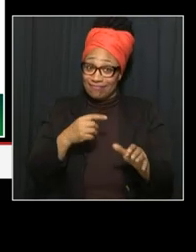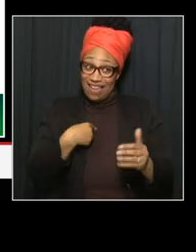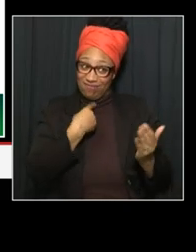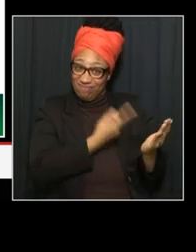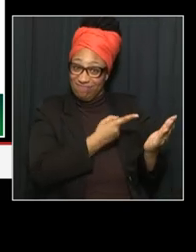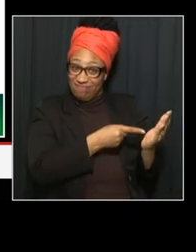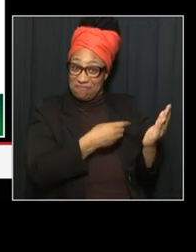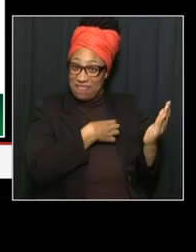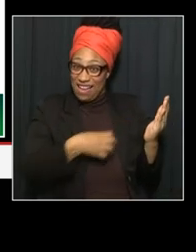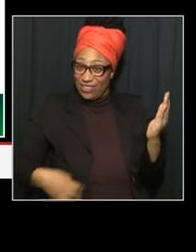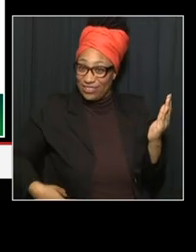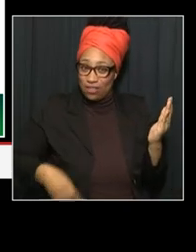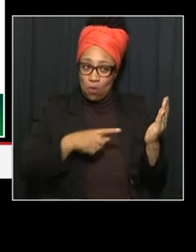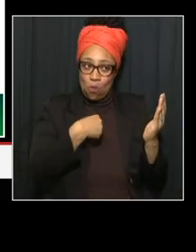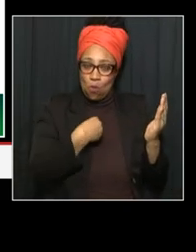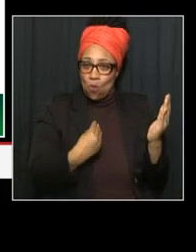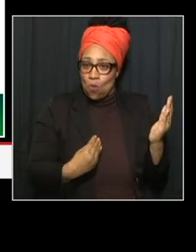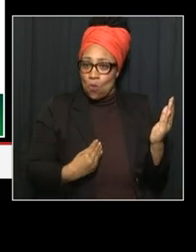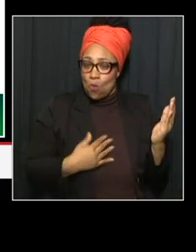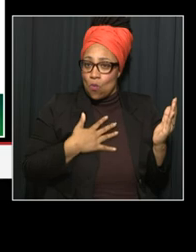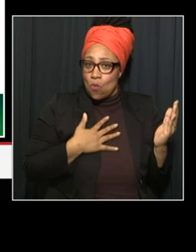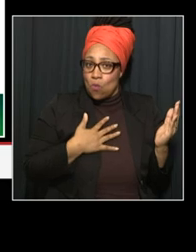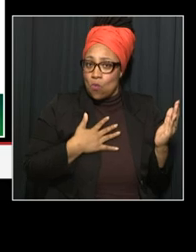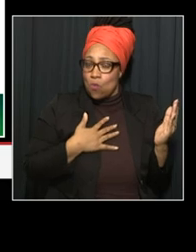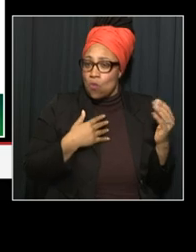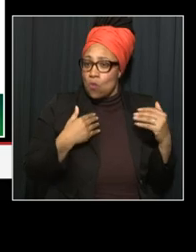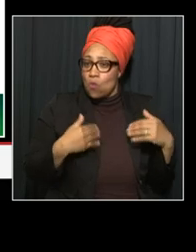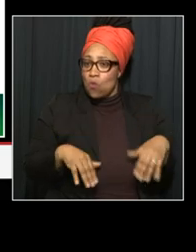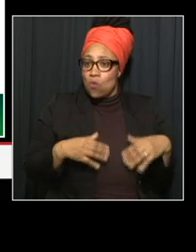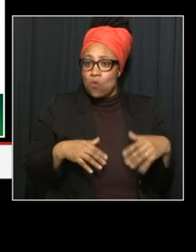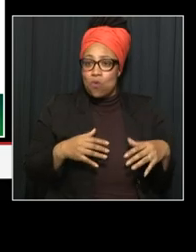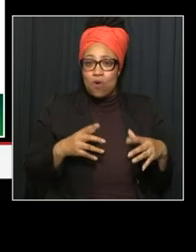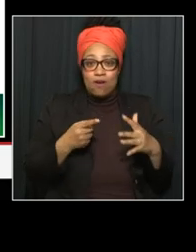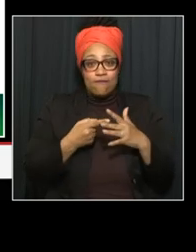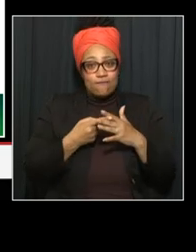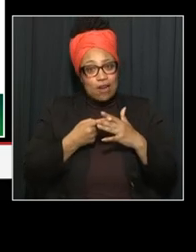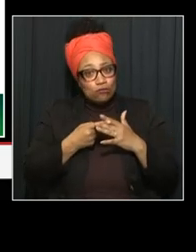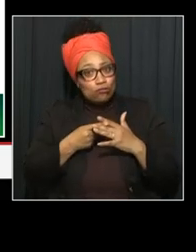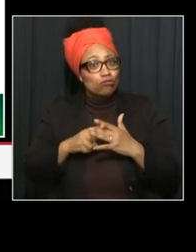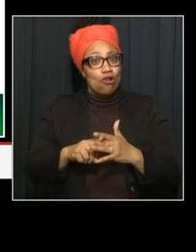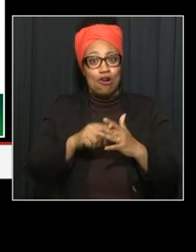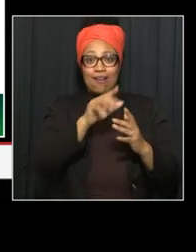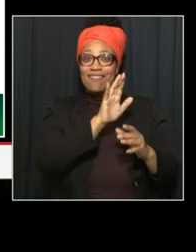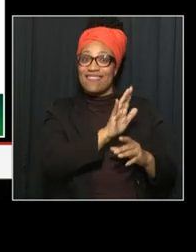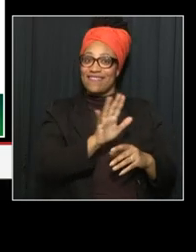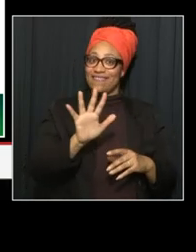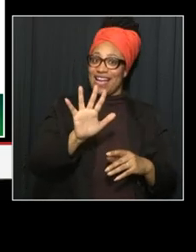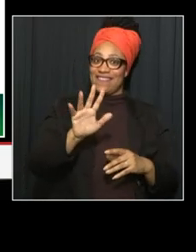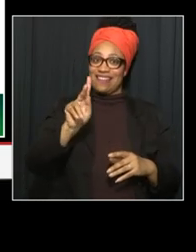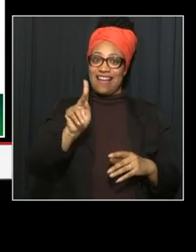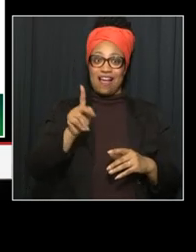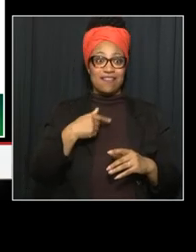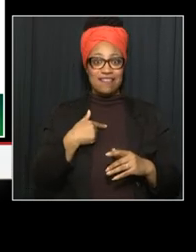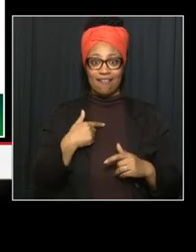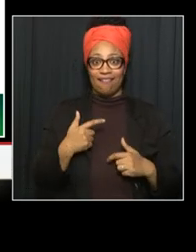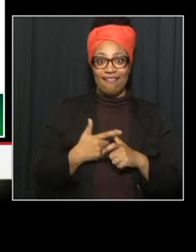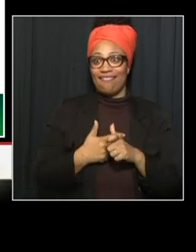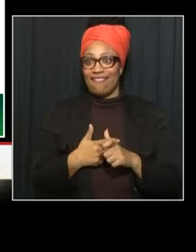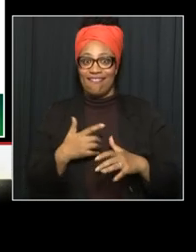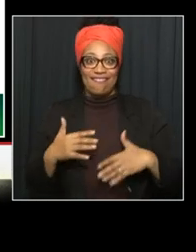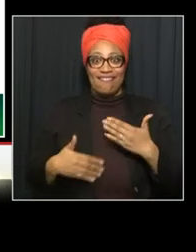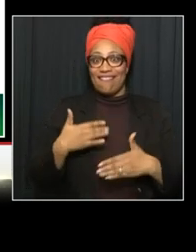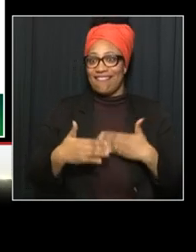with the Fresh Start 5K. Like, I will authentically say I completed